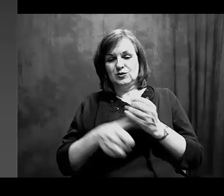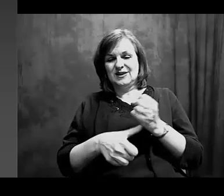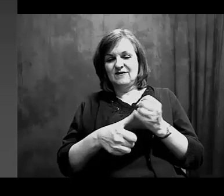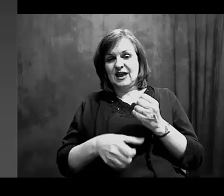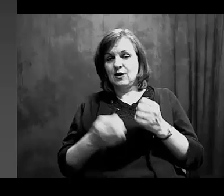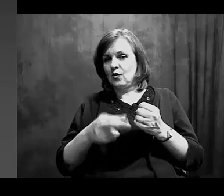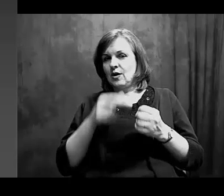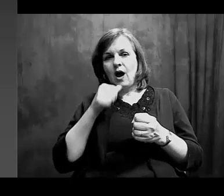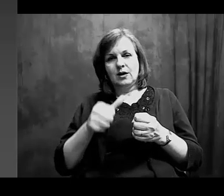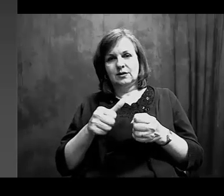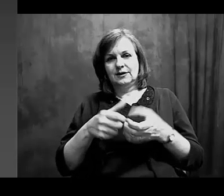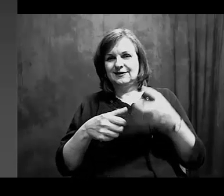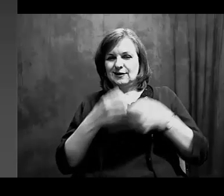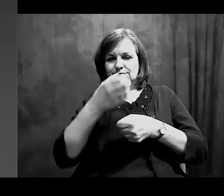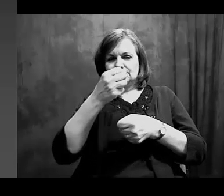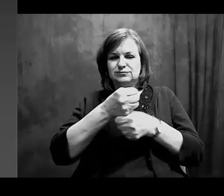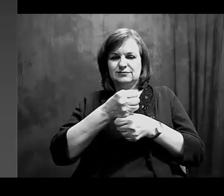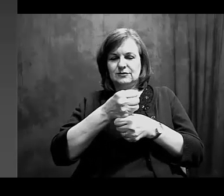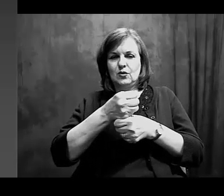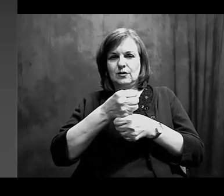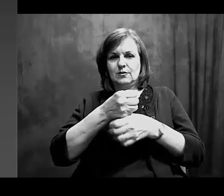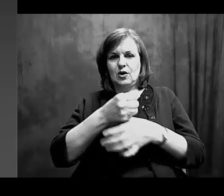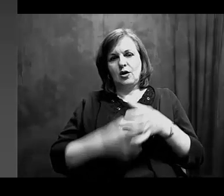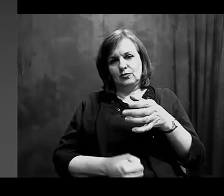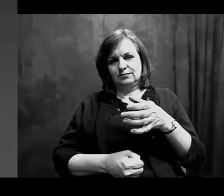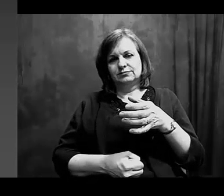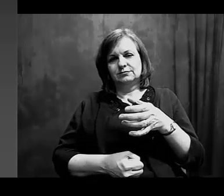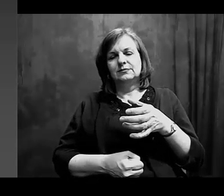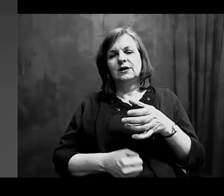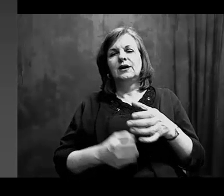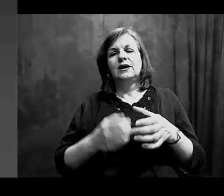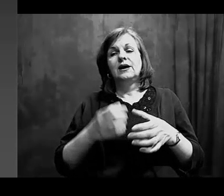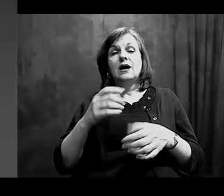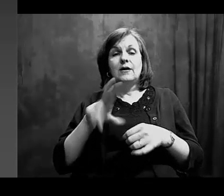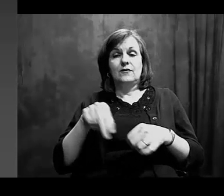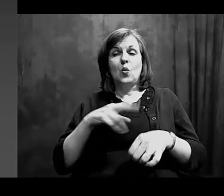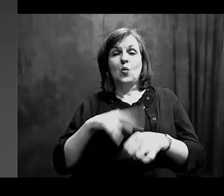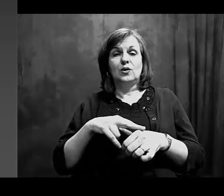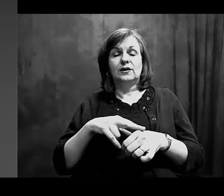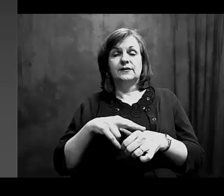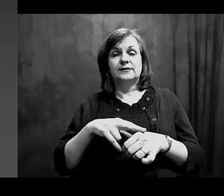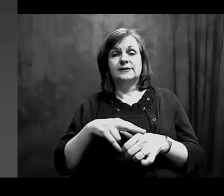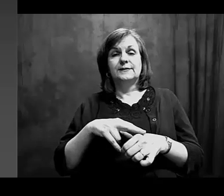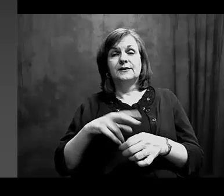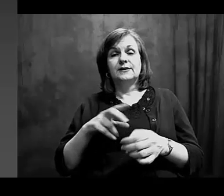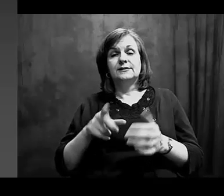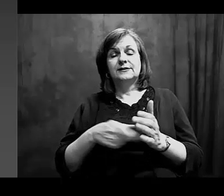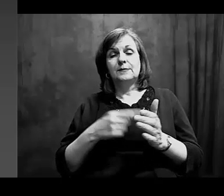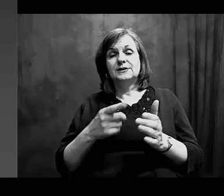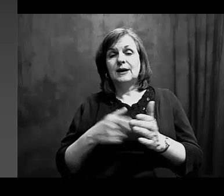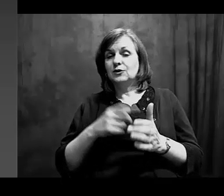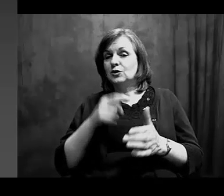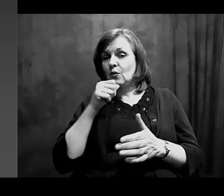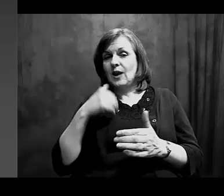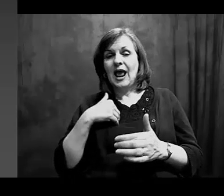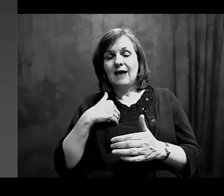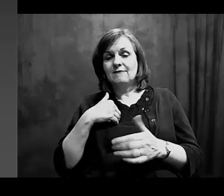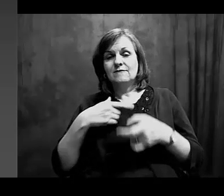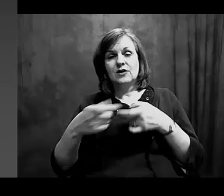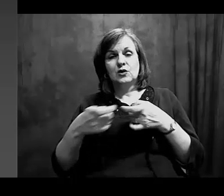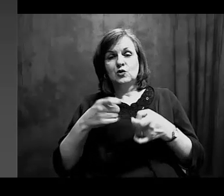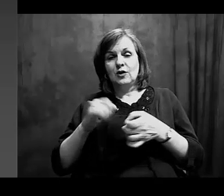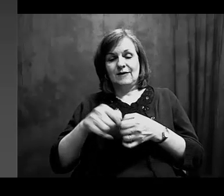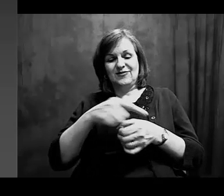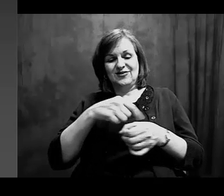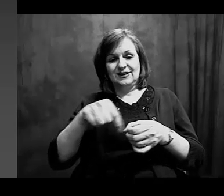to trigger that reflex, and if you allow it, you have a sphincter that is